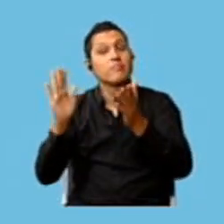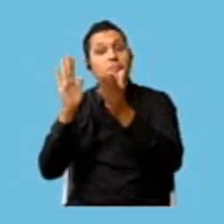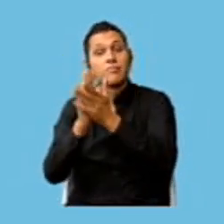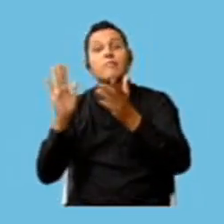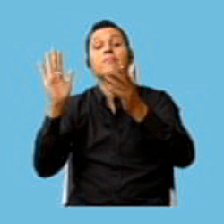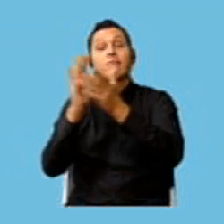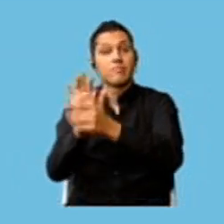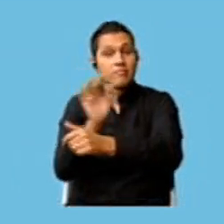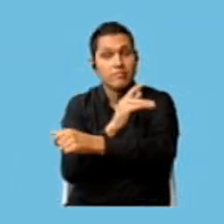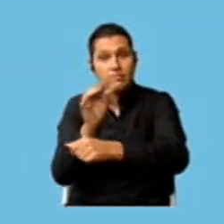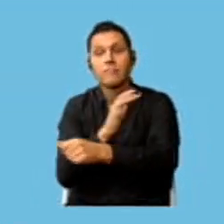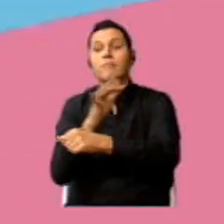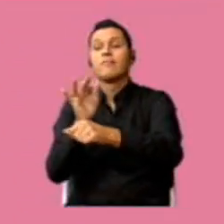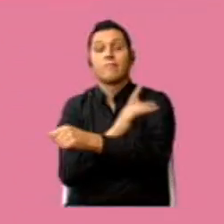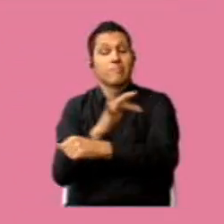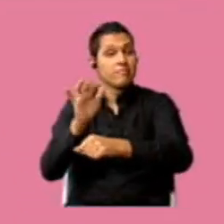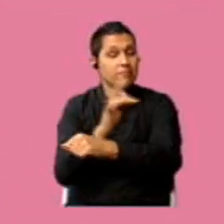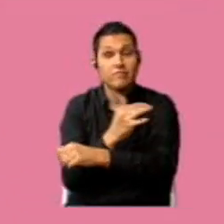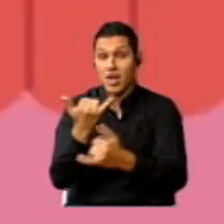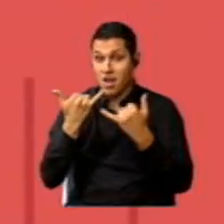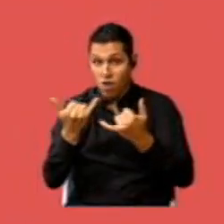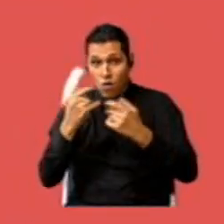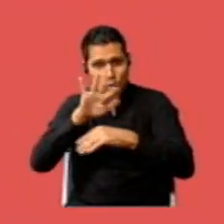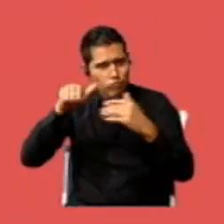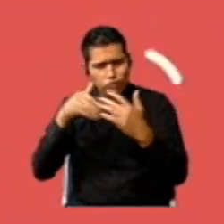Clap your hands today.